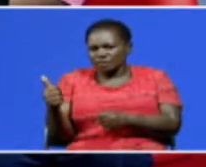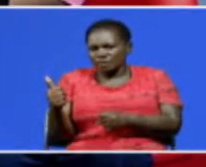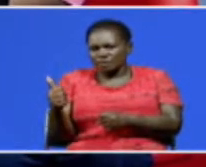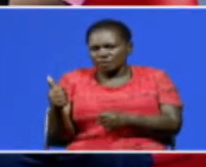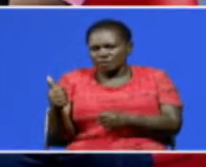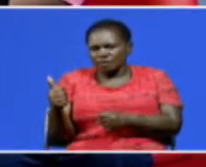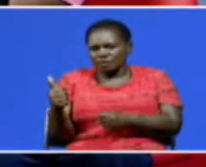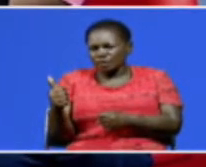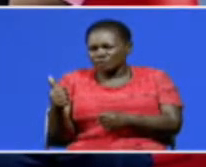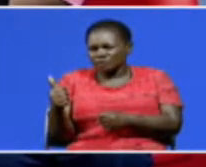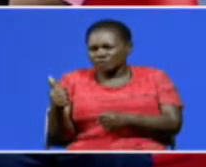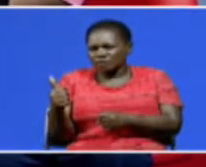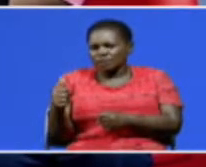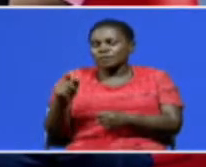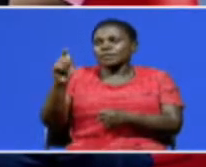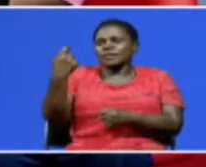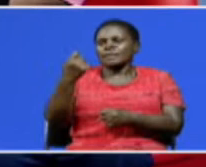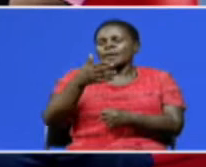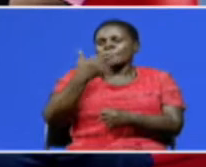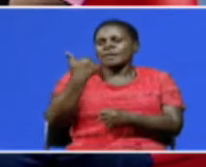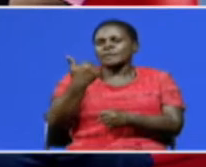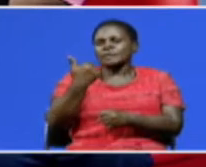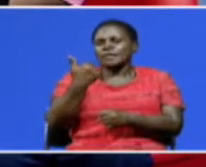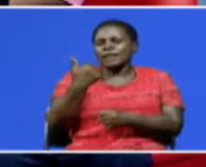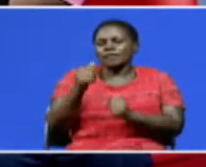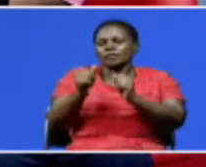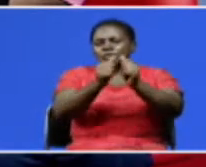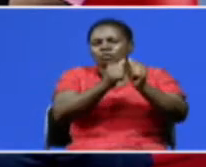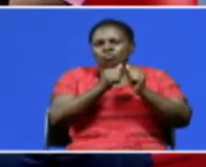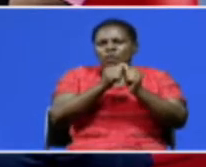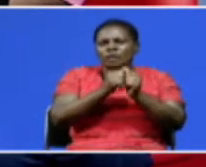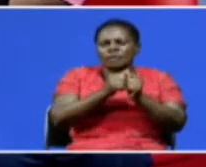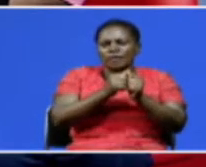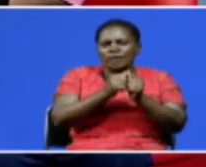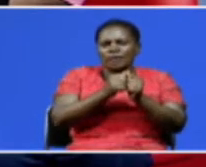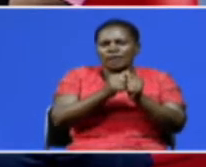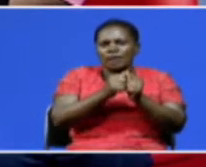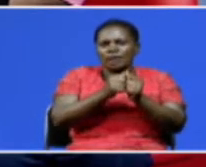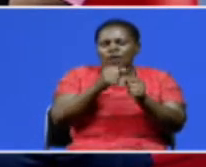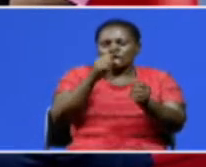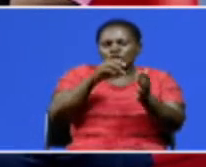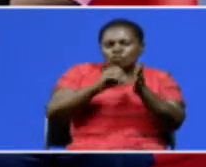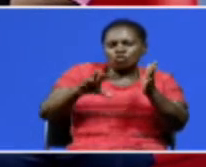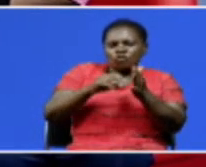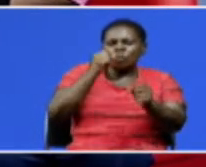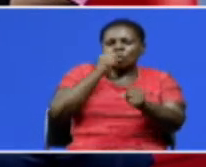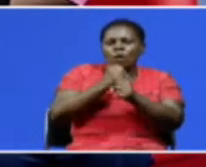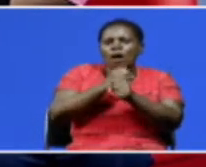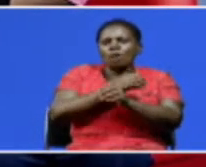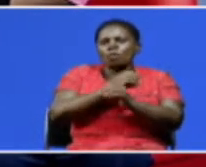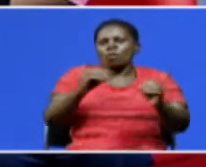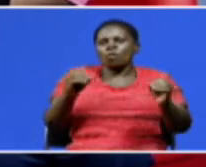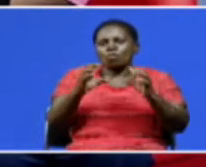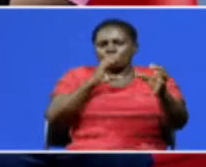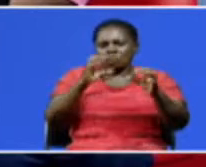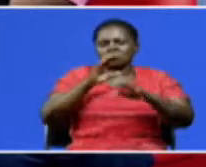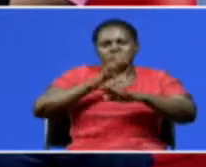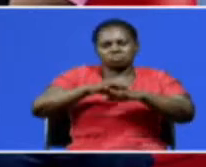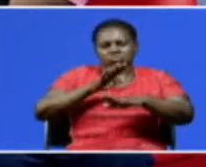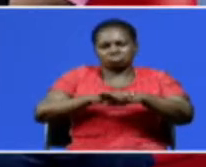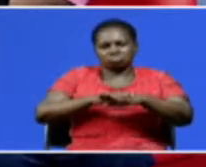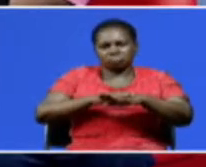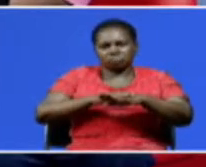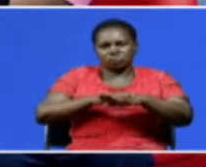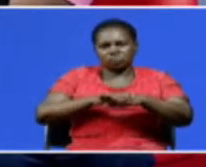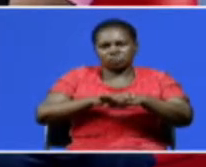James Tuva says Kenya needs to come together and take out what doesn't work for them. Robust conversation, that's what Raila